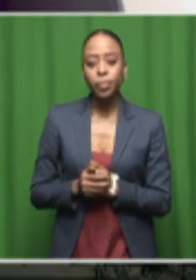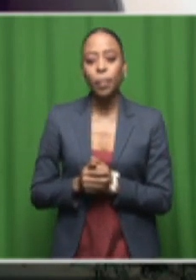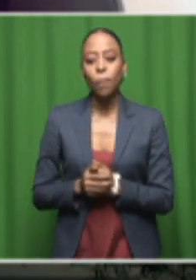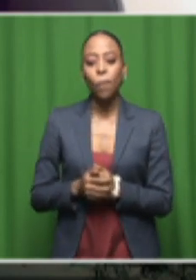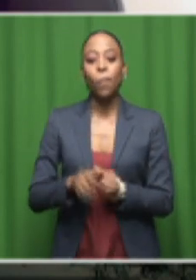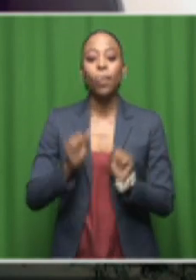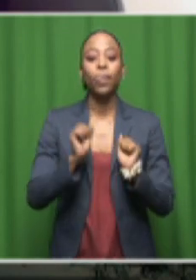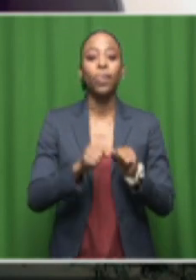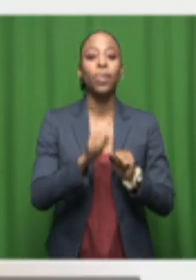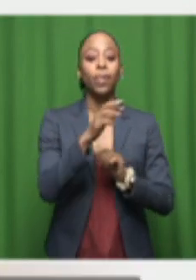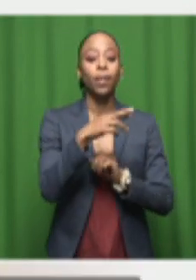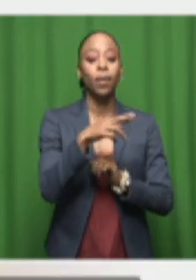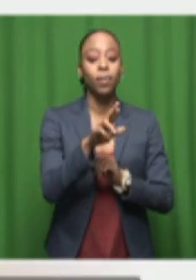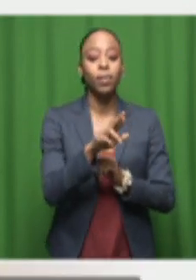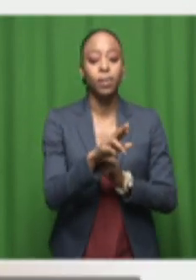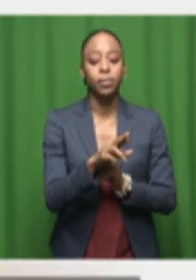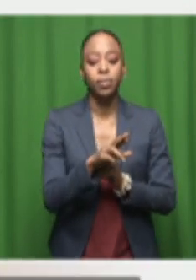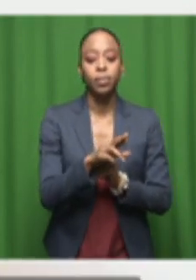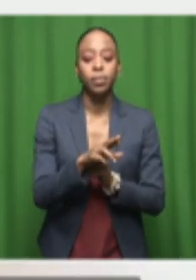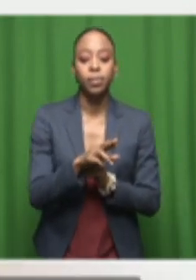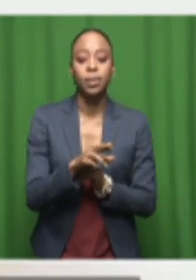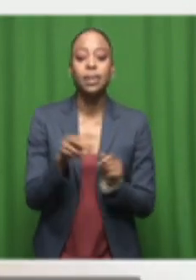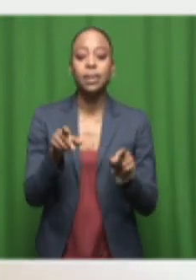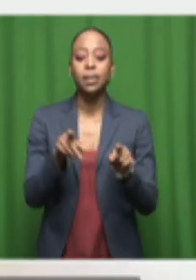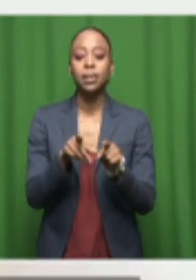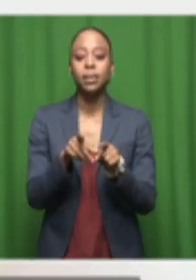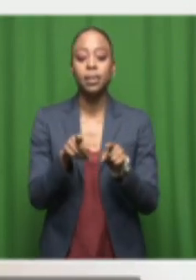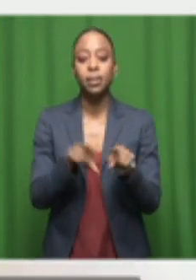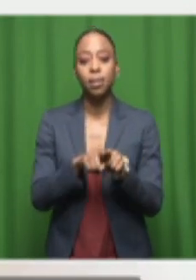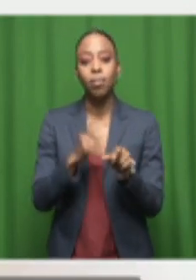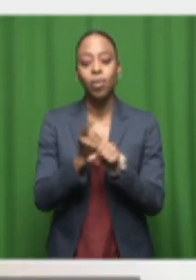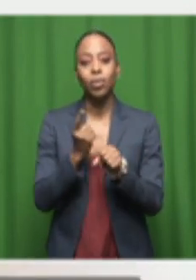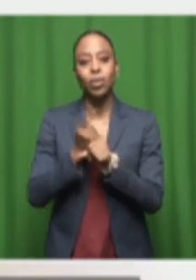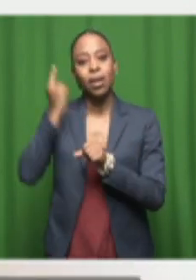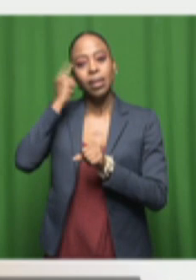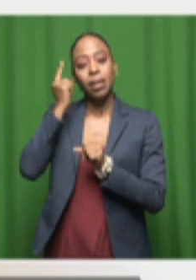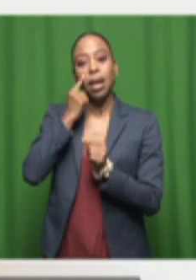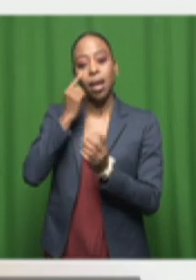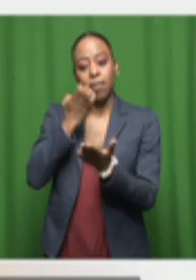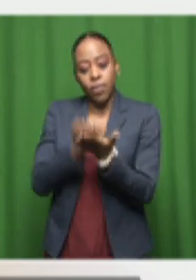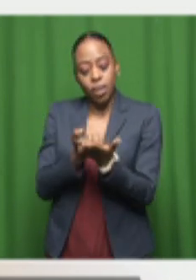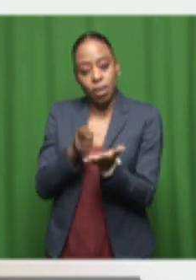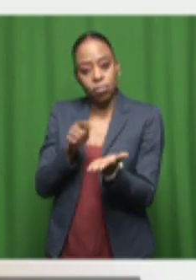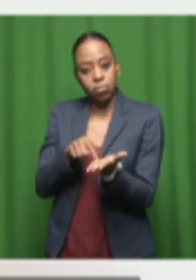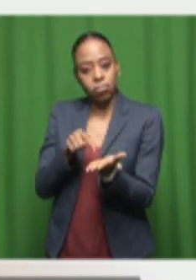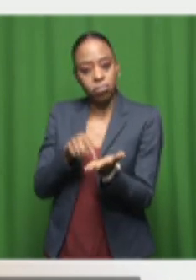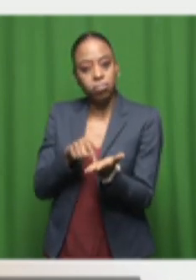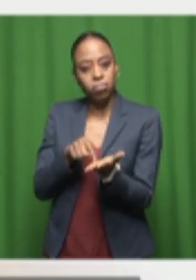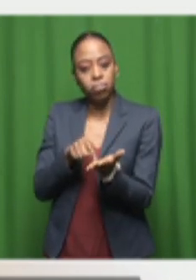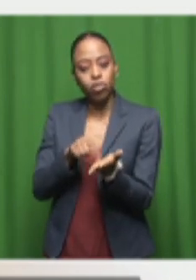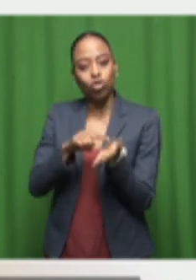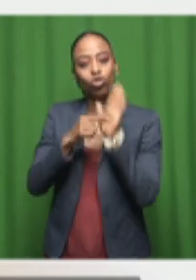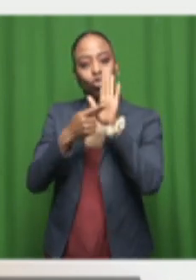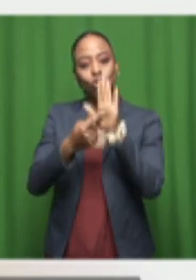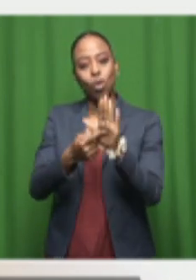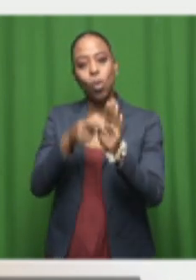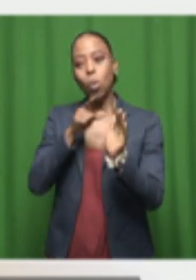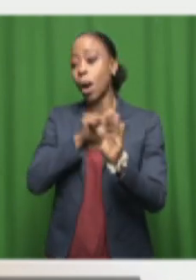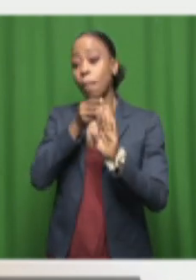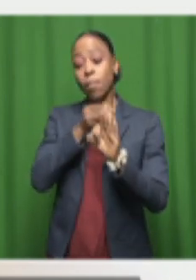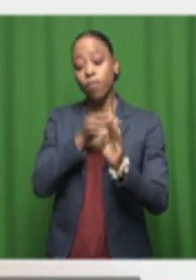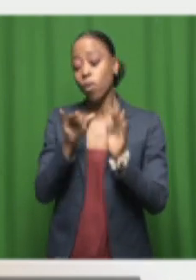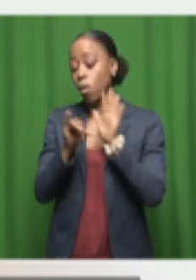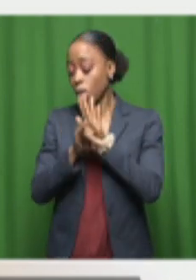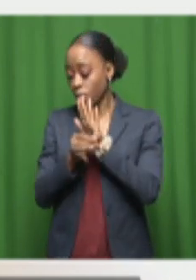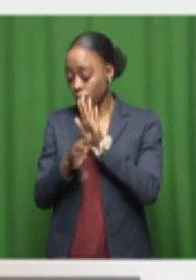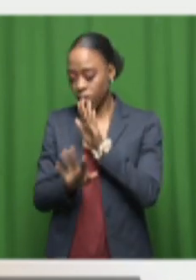That is correct. And I think that this evidence is just underscores what we have seen before, as I have